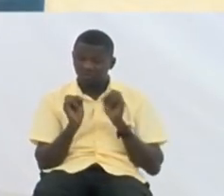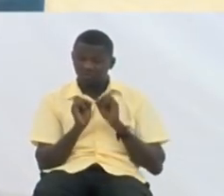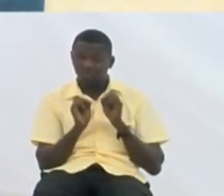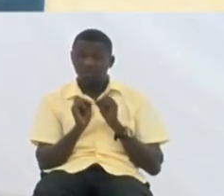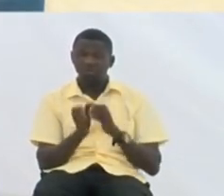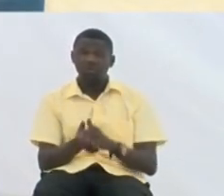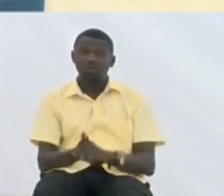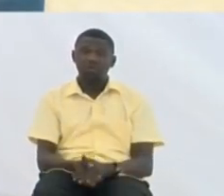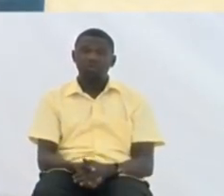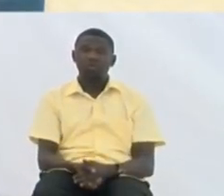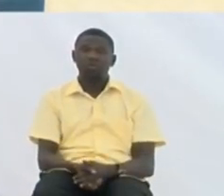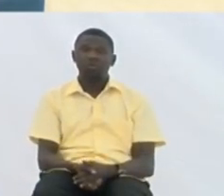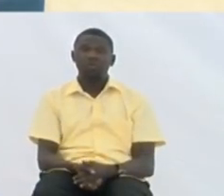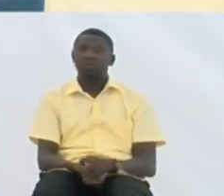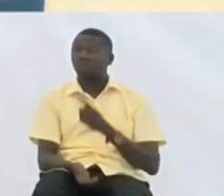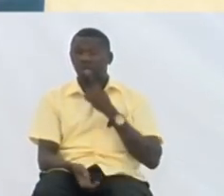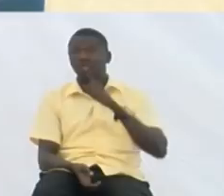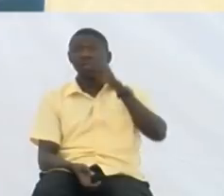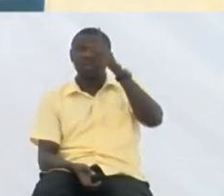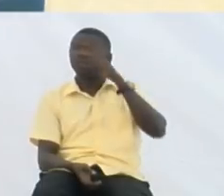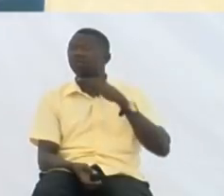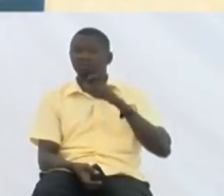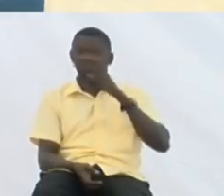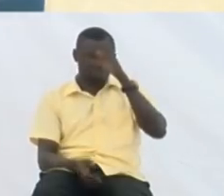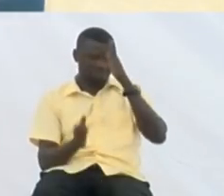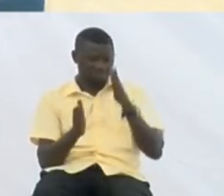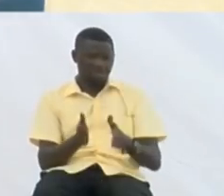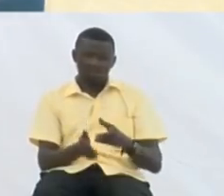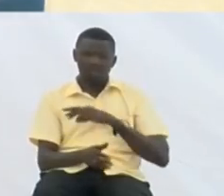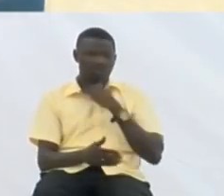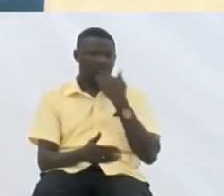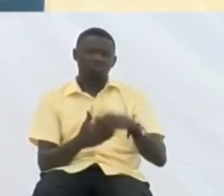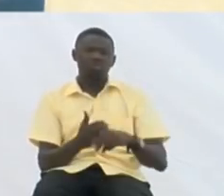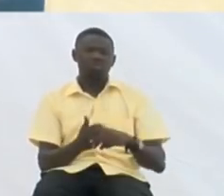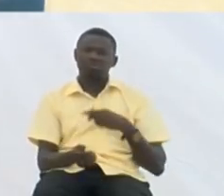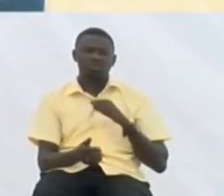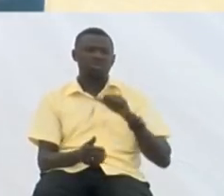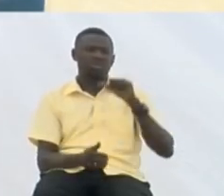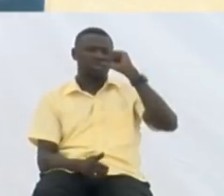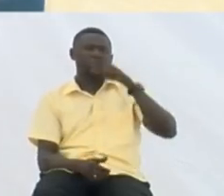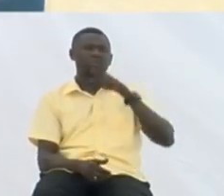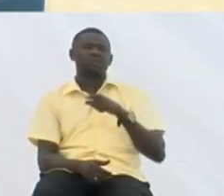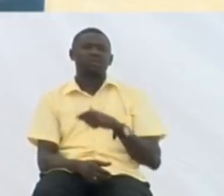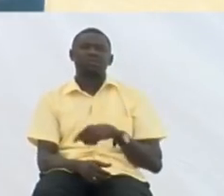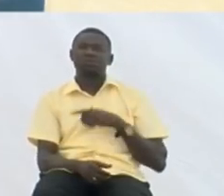if it's not force that was used, God knows no human being should touch this,